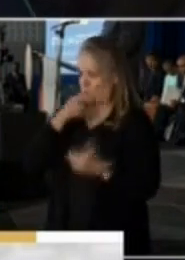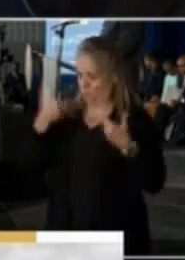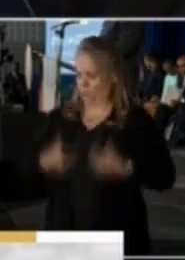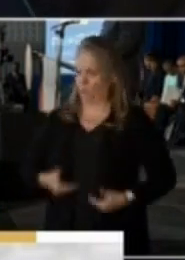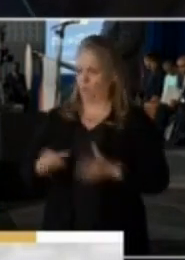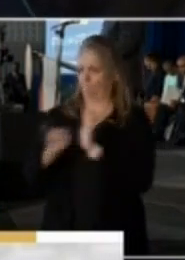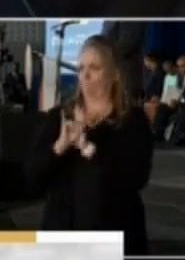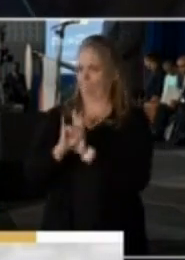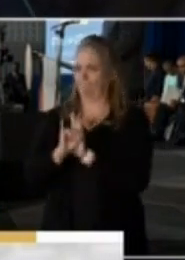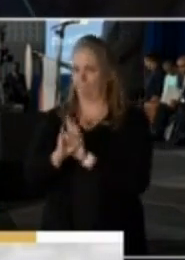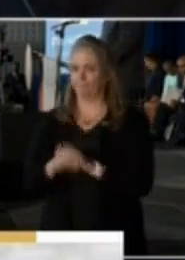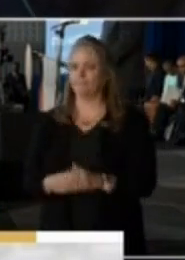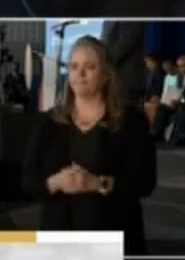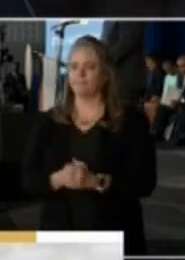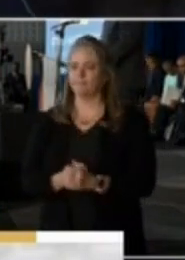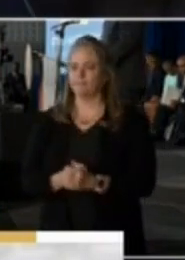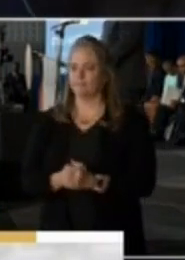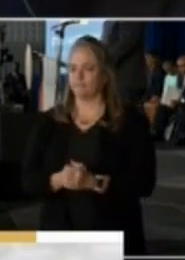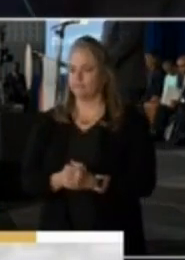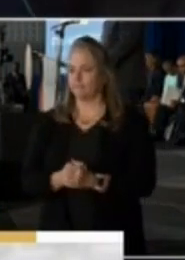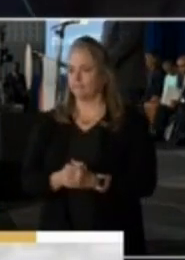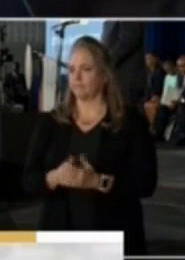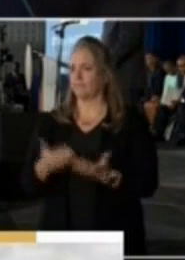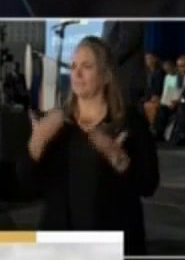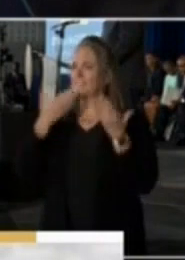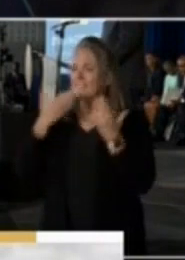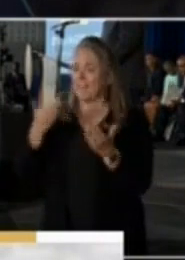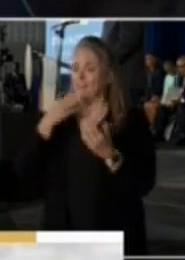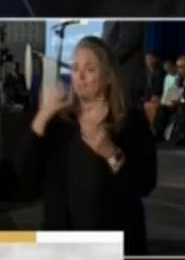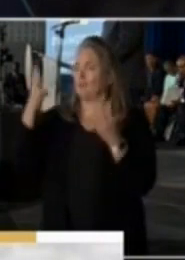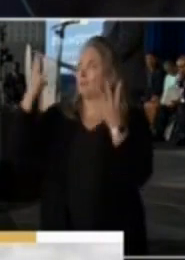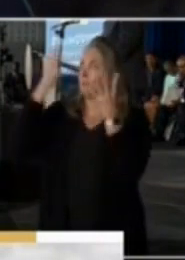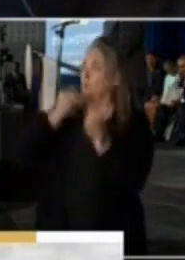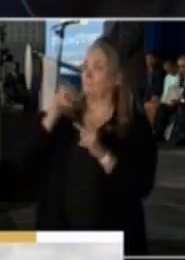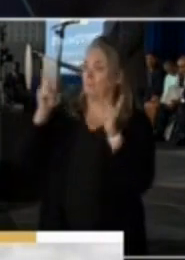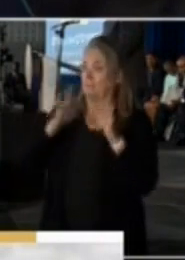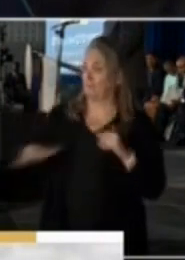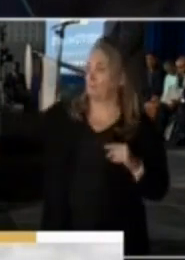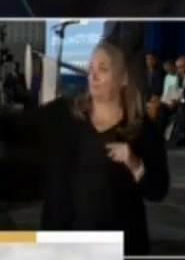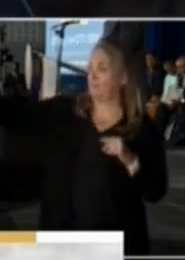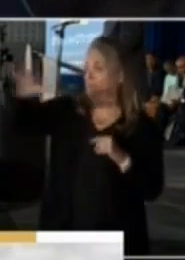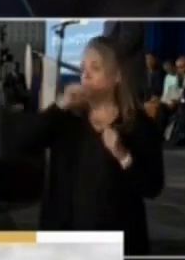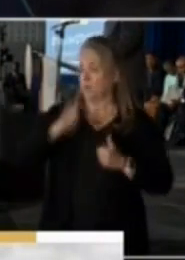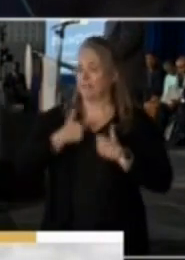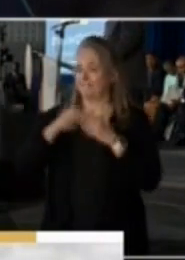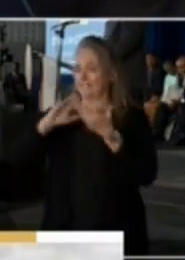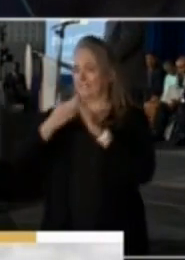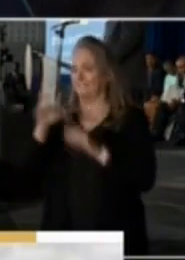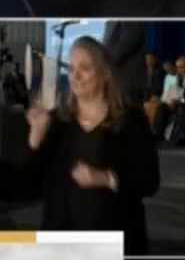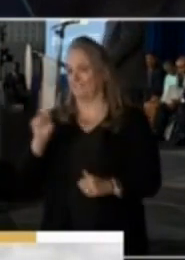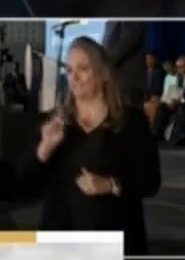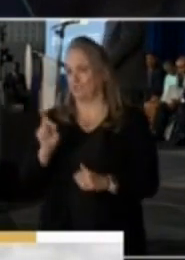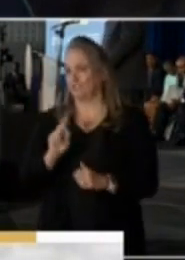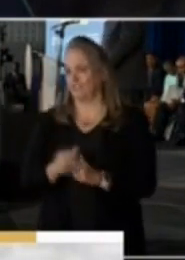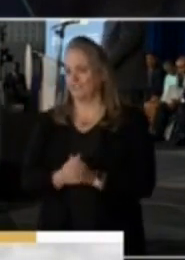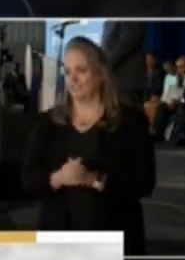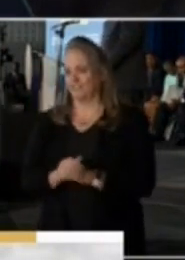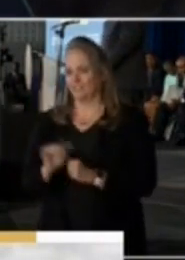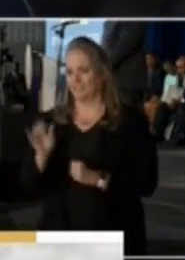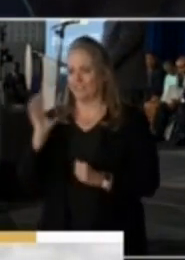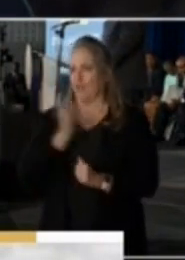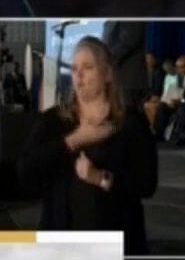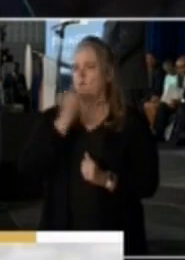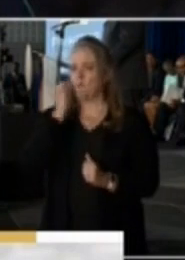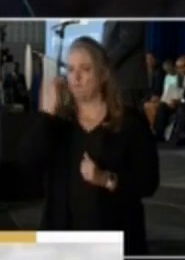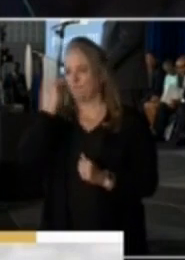community that each of us call home. We ask for your continued strength, for your peace, for